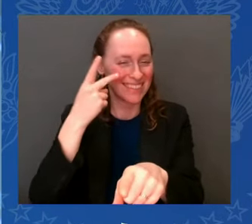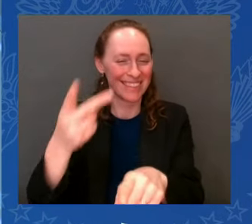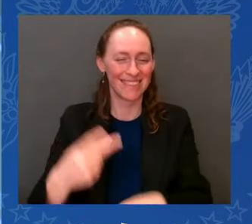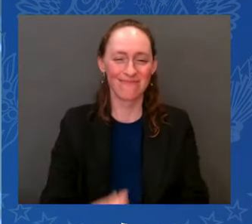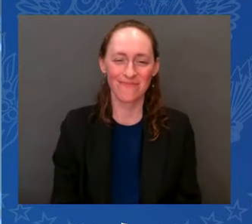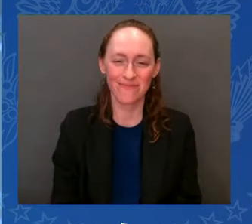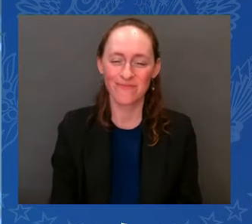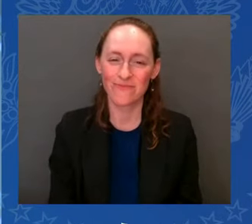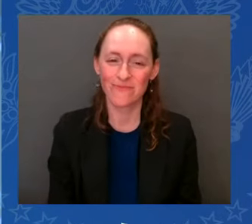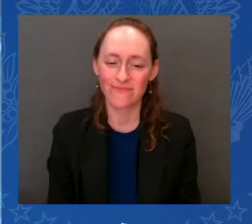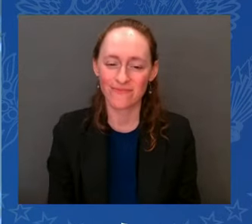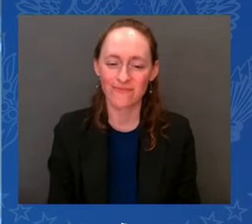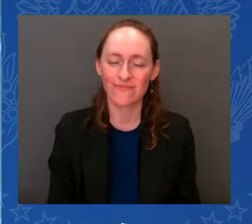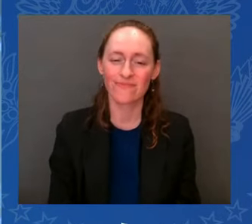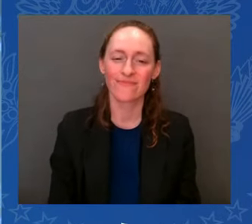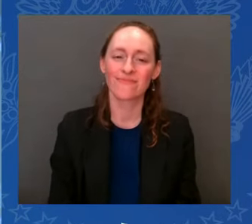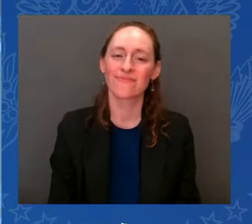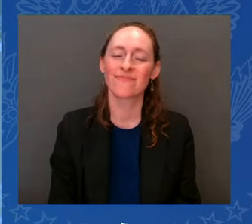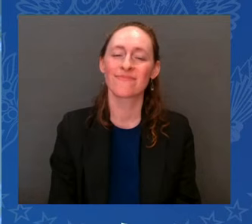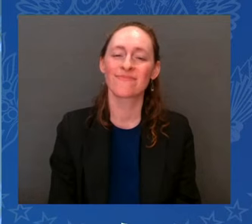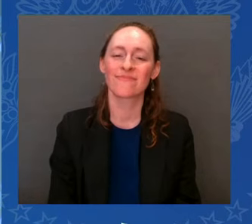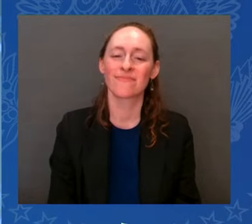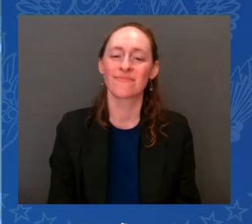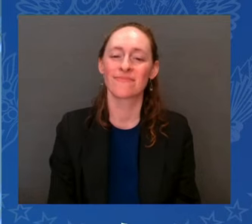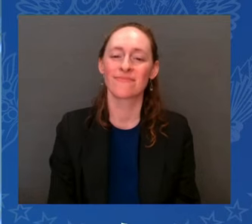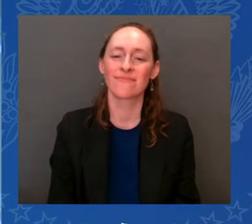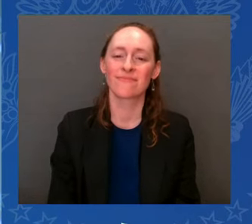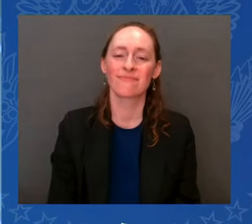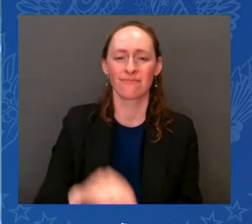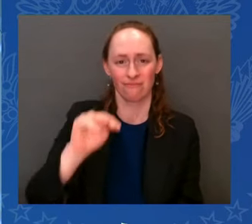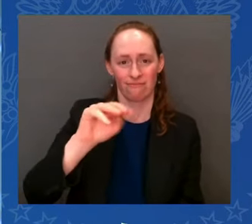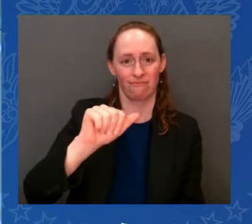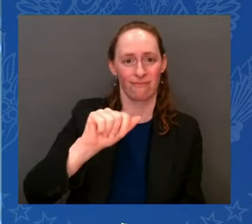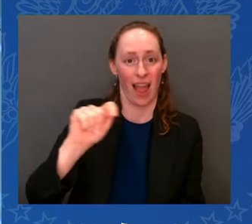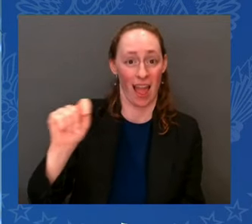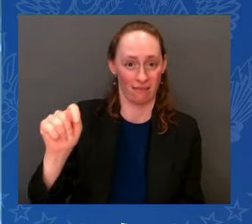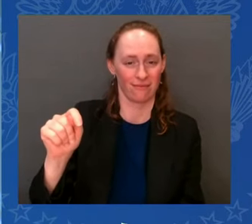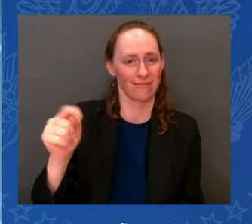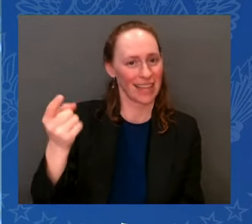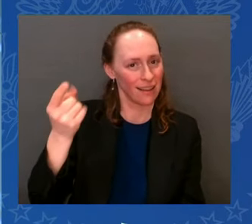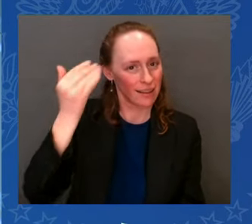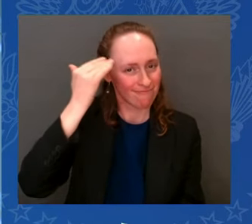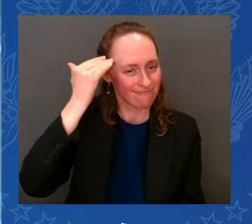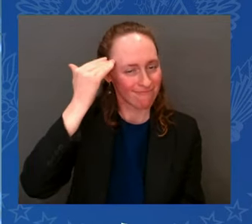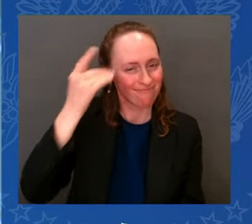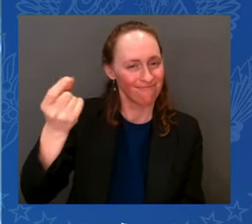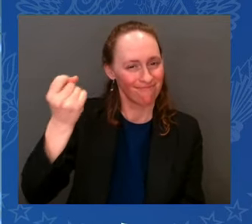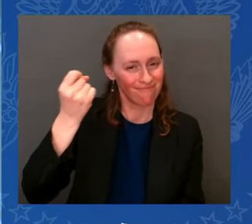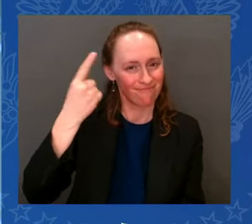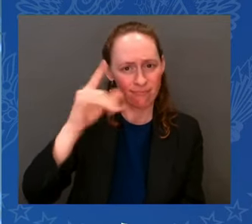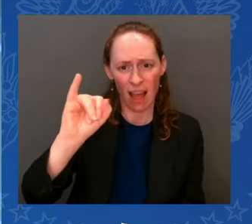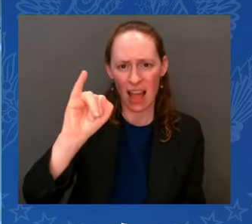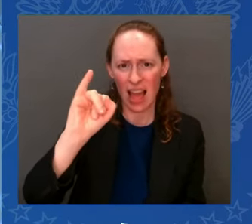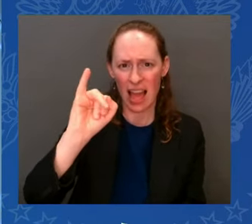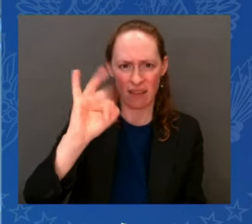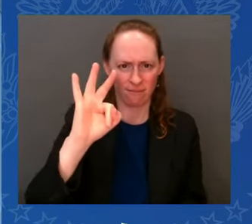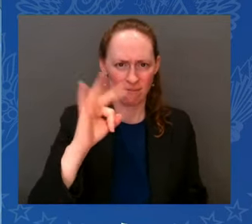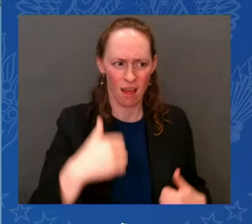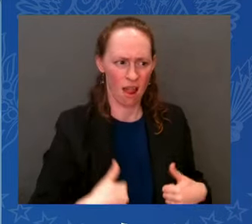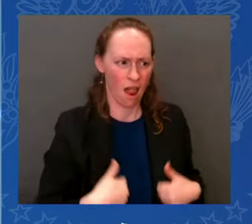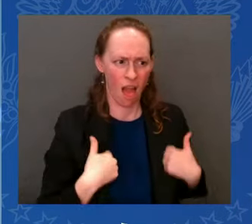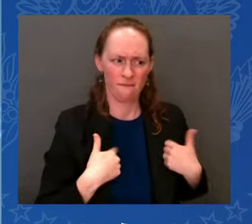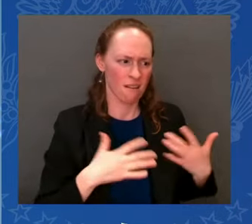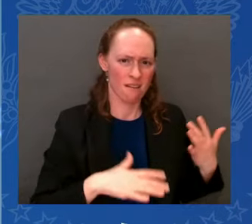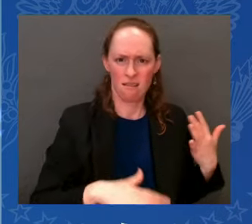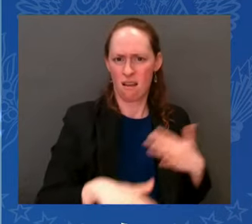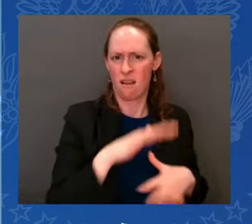what I'm talking about. When people have a problem, they've got your number, they knock on your door. Not only you, but